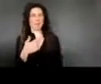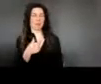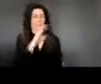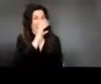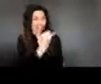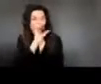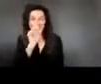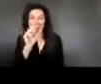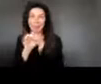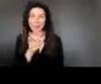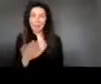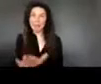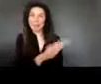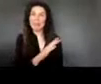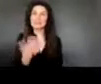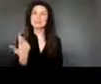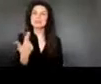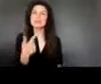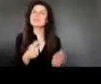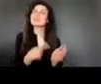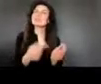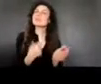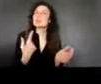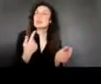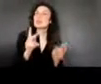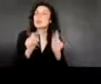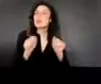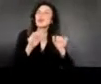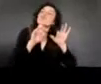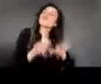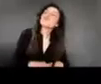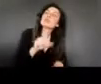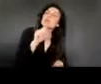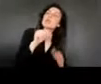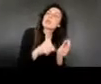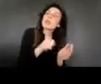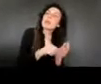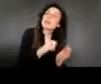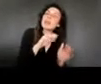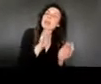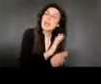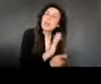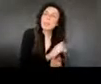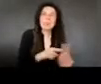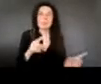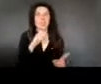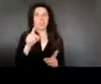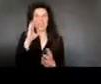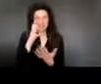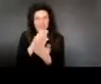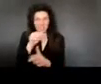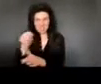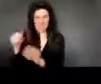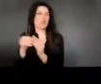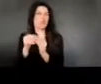and sometimes you can write a 20-page paper, for example, but a photography can be so much more impactful to